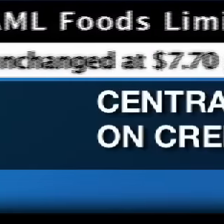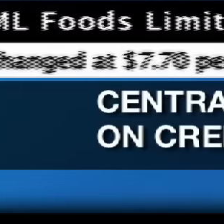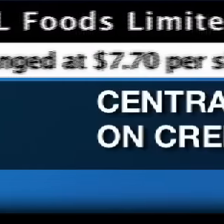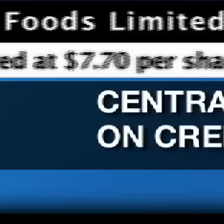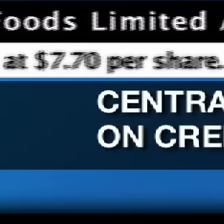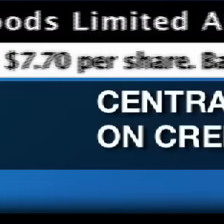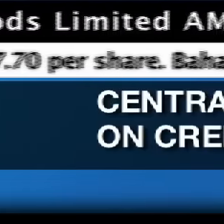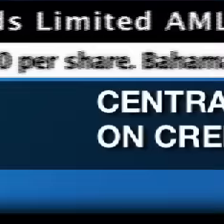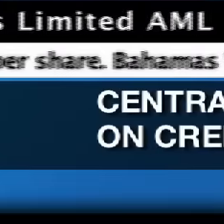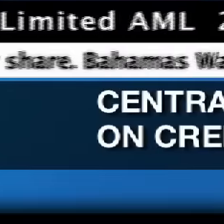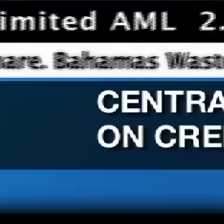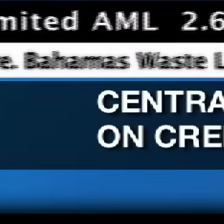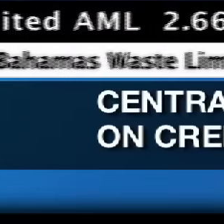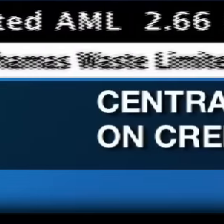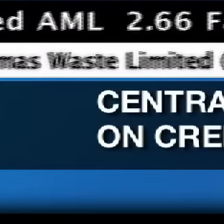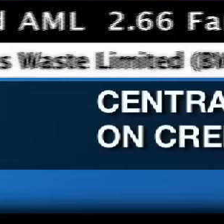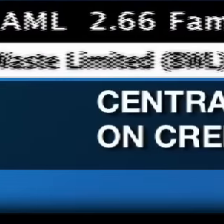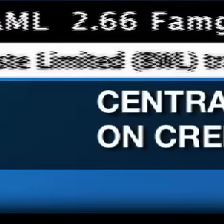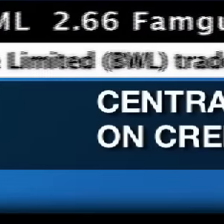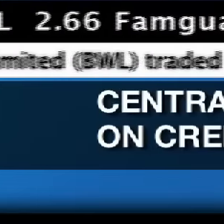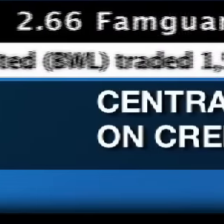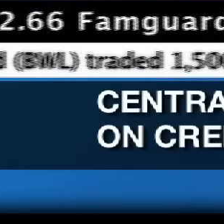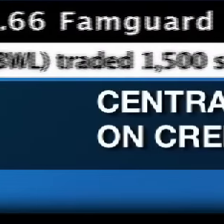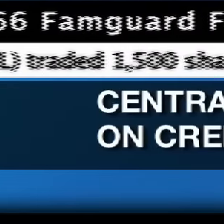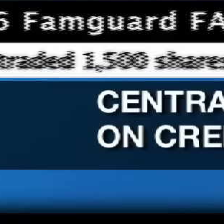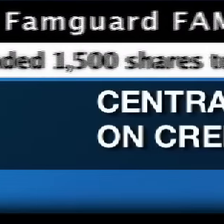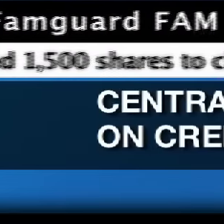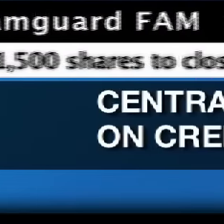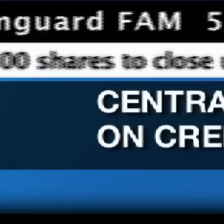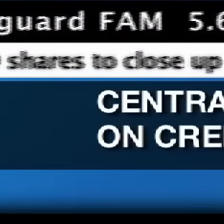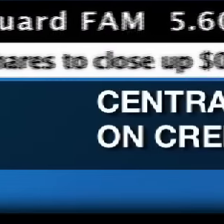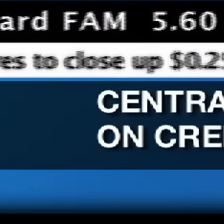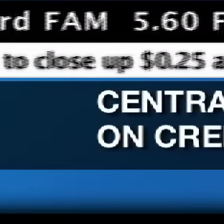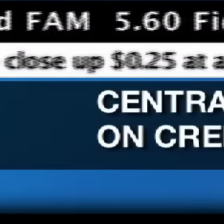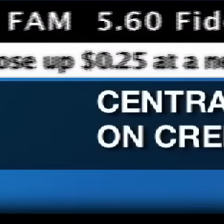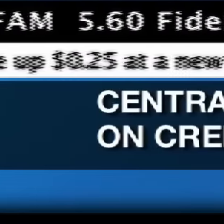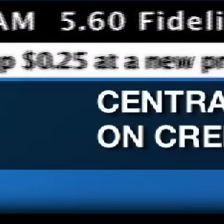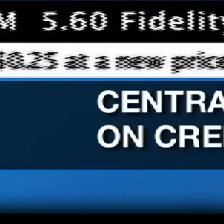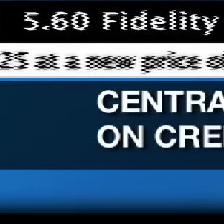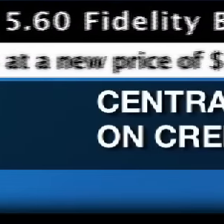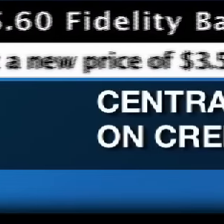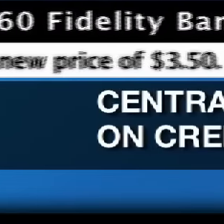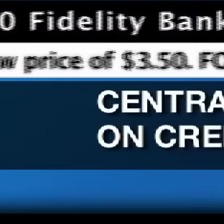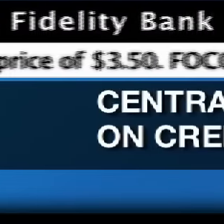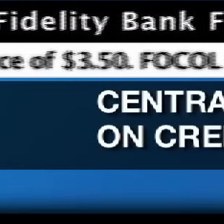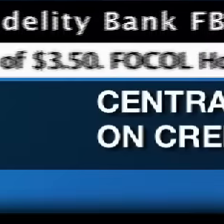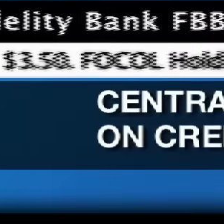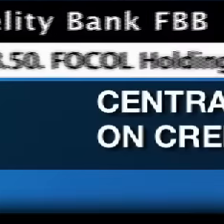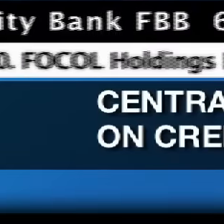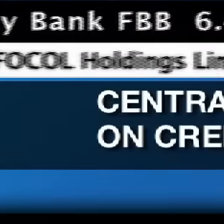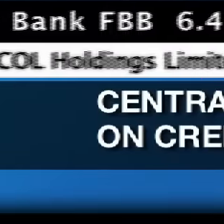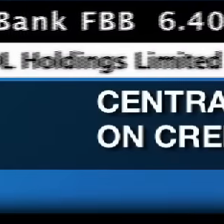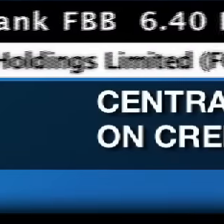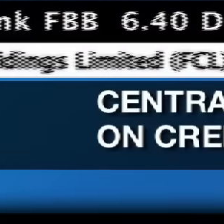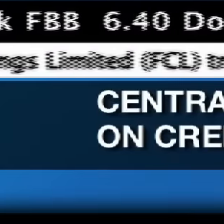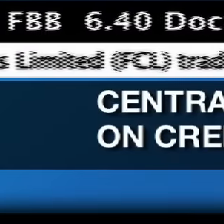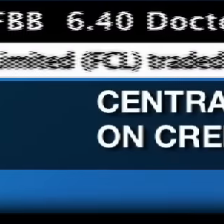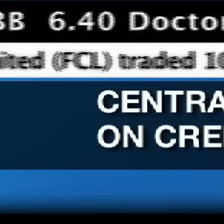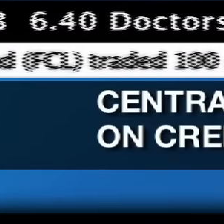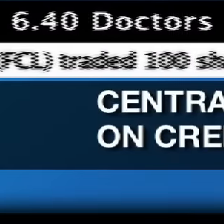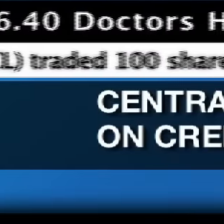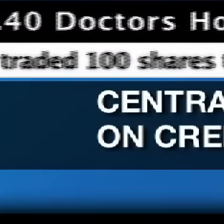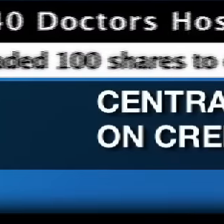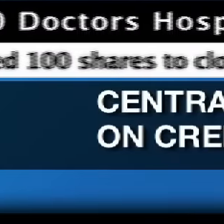She told the body that the Credit Bureau will enable lending institutions to better assess a borrower's creditworthiness. The central bank